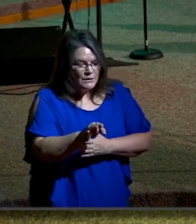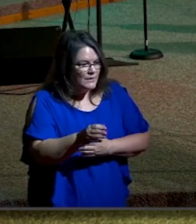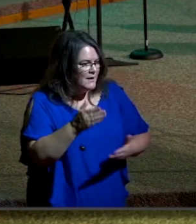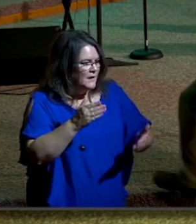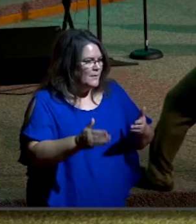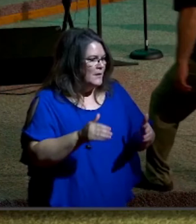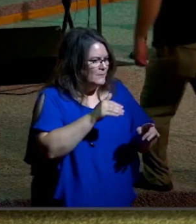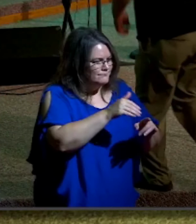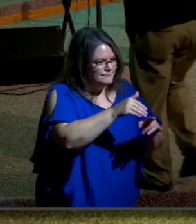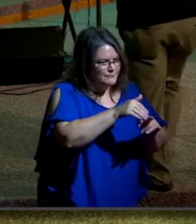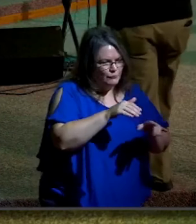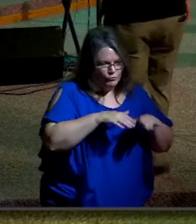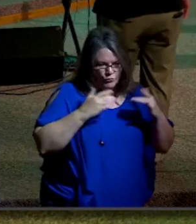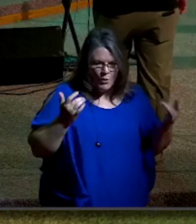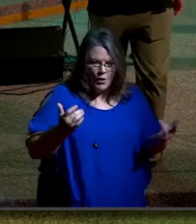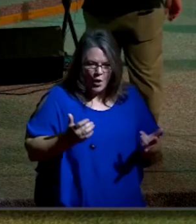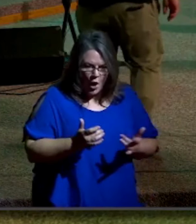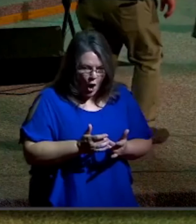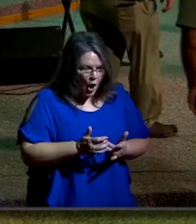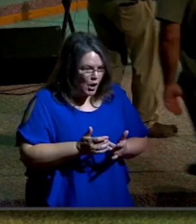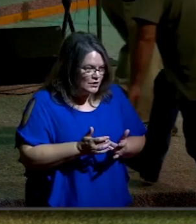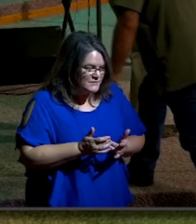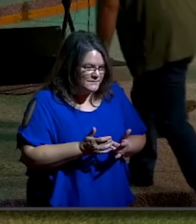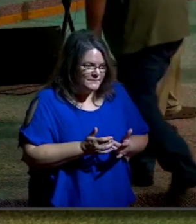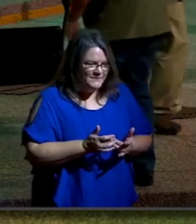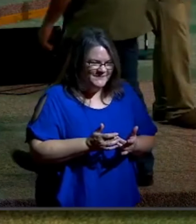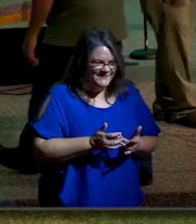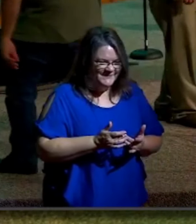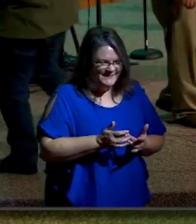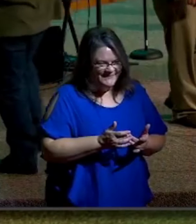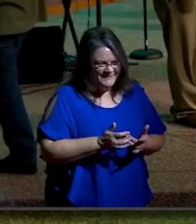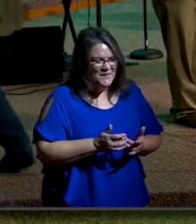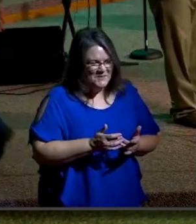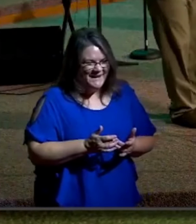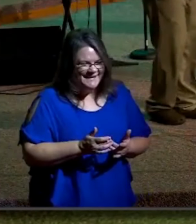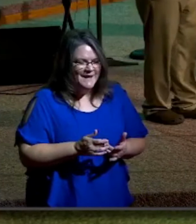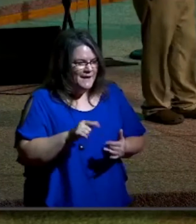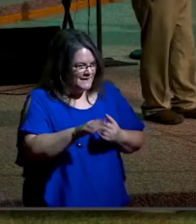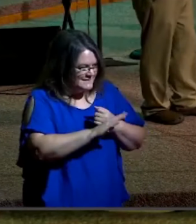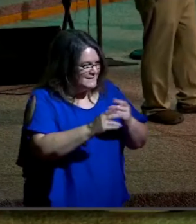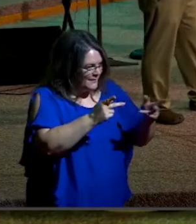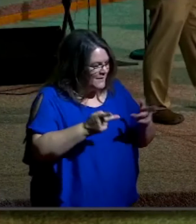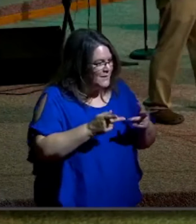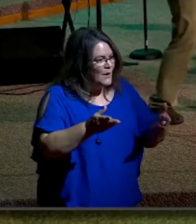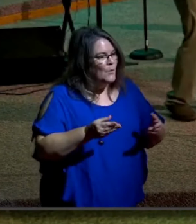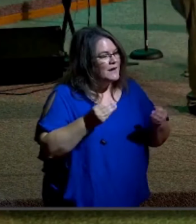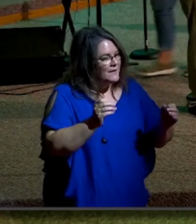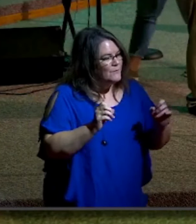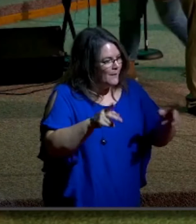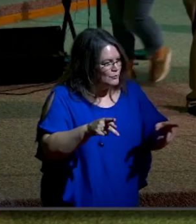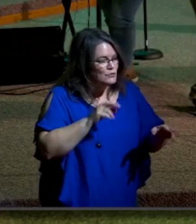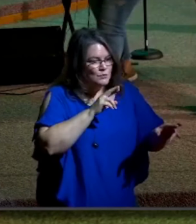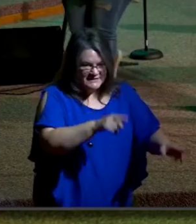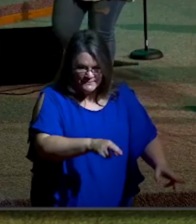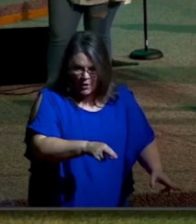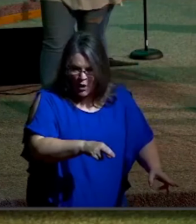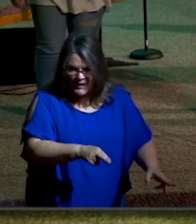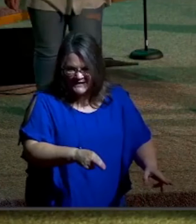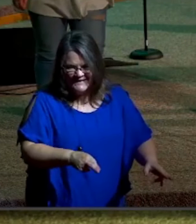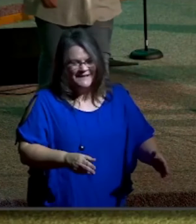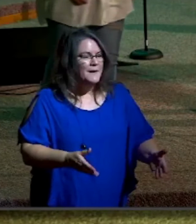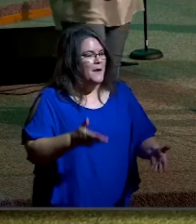heart. And, you know, this is a safe place, and we want to give you an opportunity to respond. Maybe you're like, you know, I need to